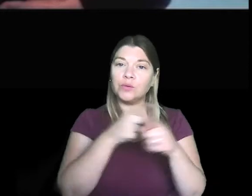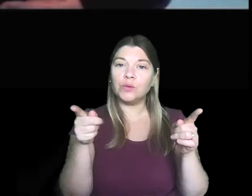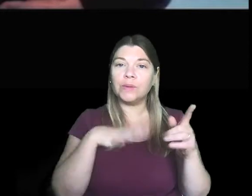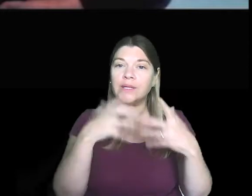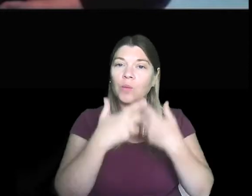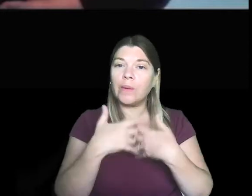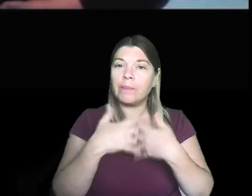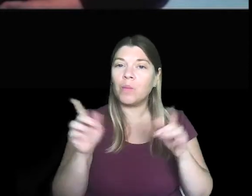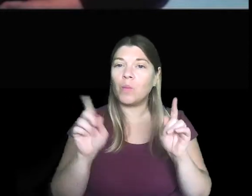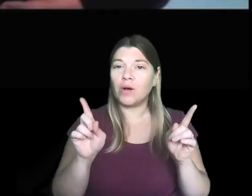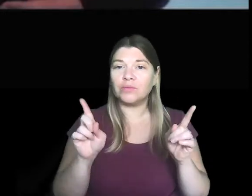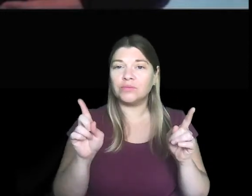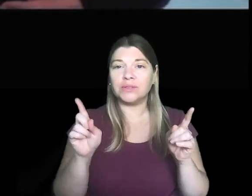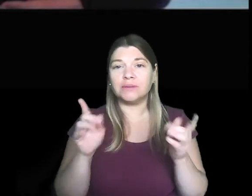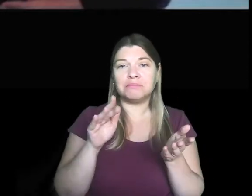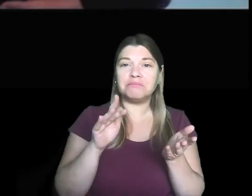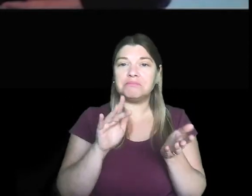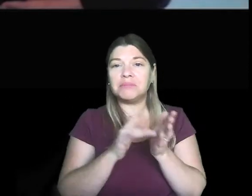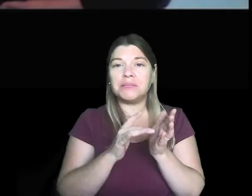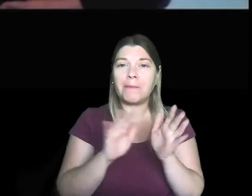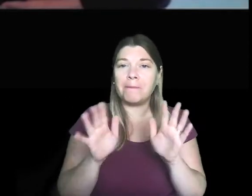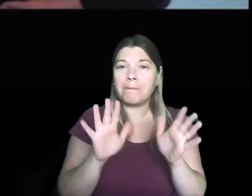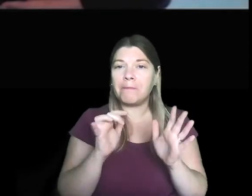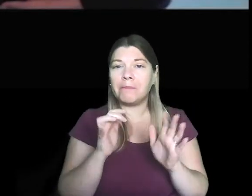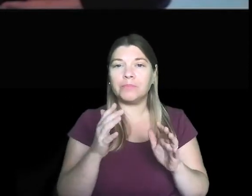cushion of your choice and your imagination.